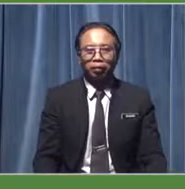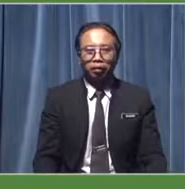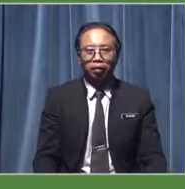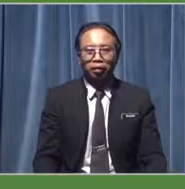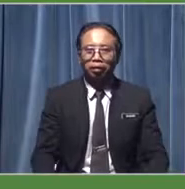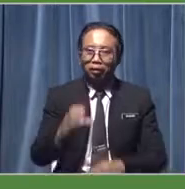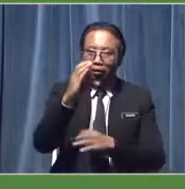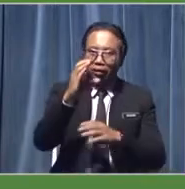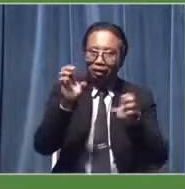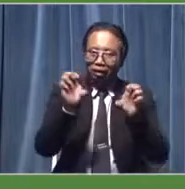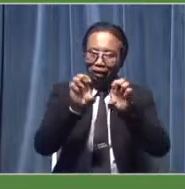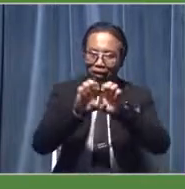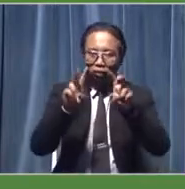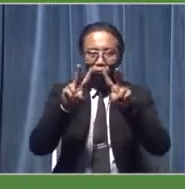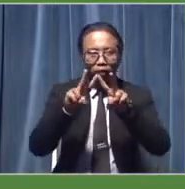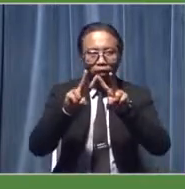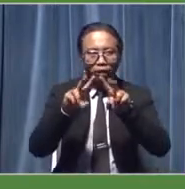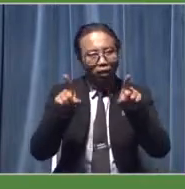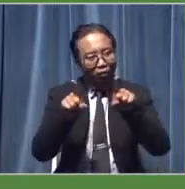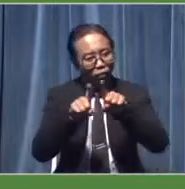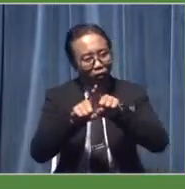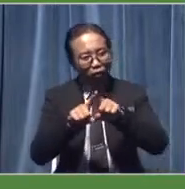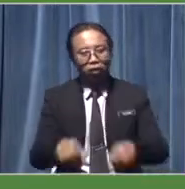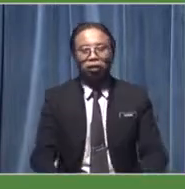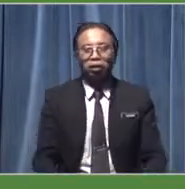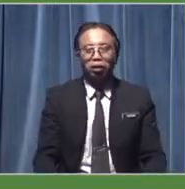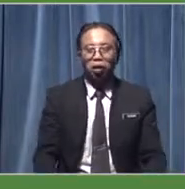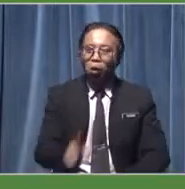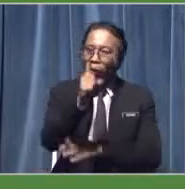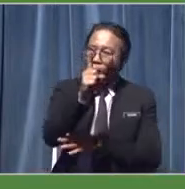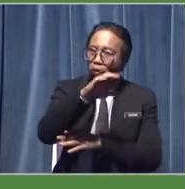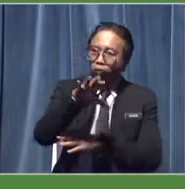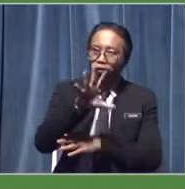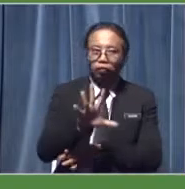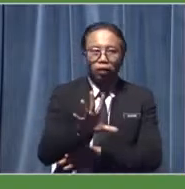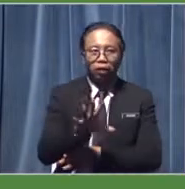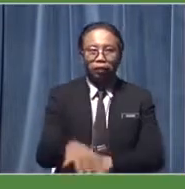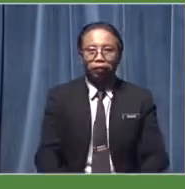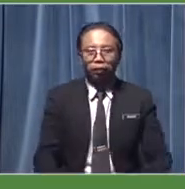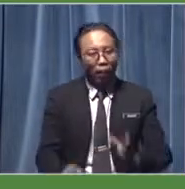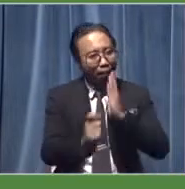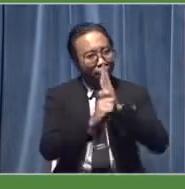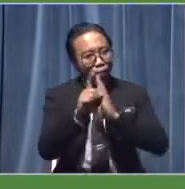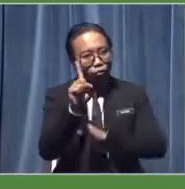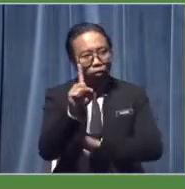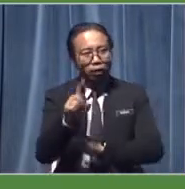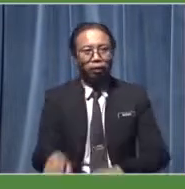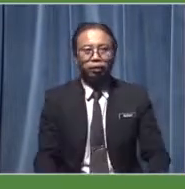C equivalence equals 1 over 5 plus